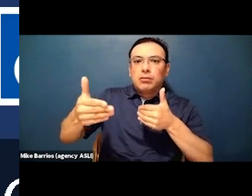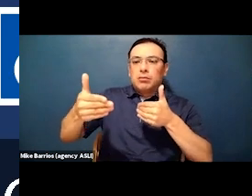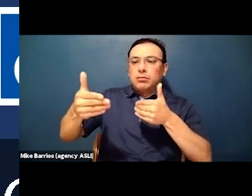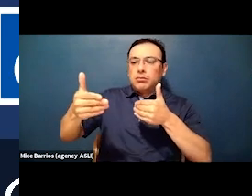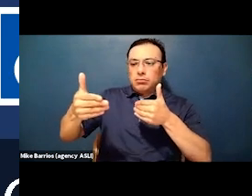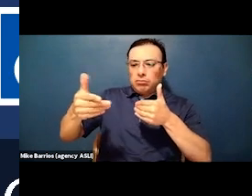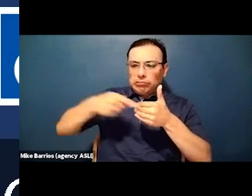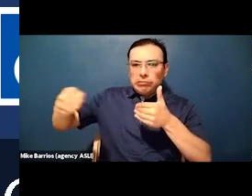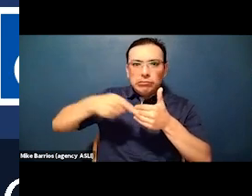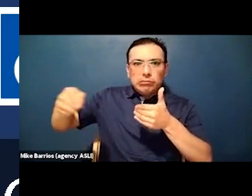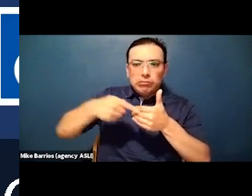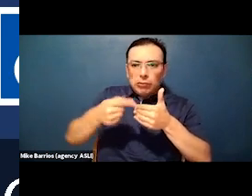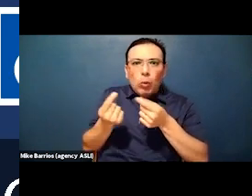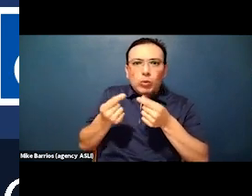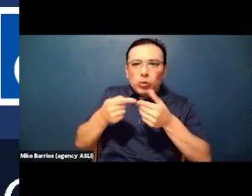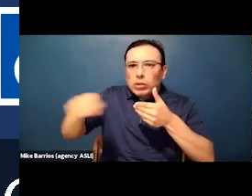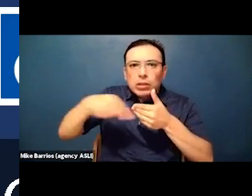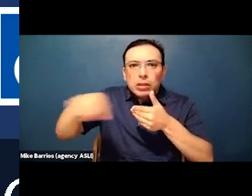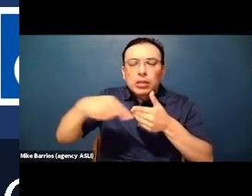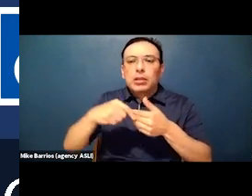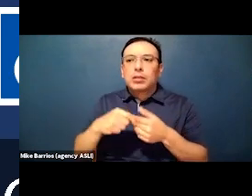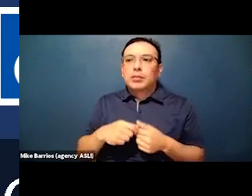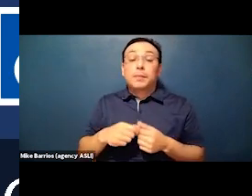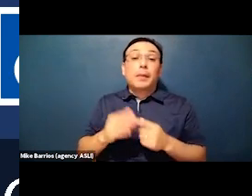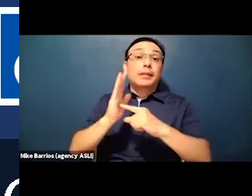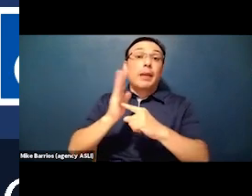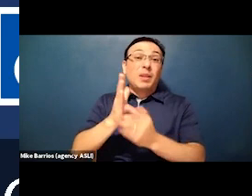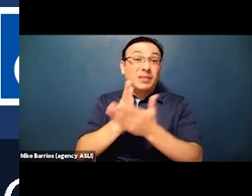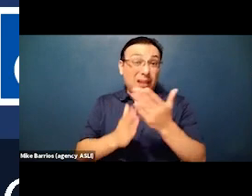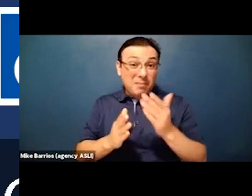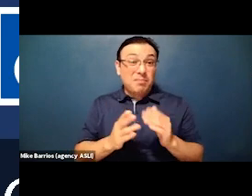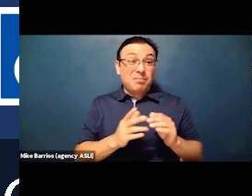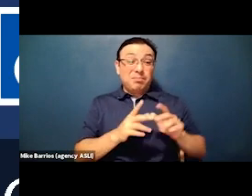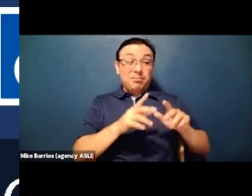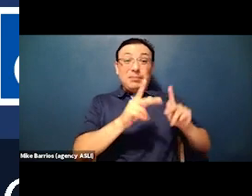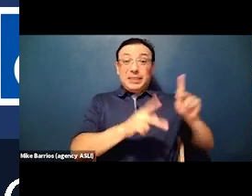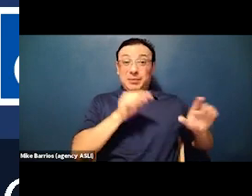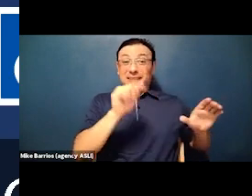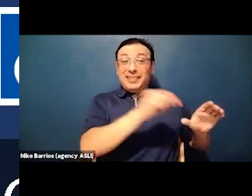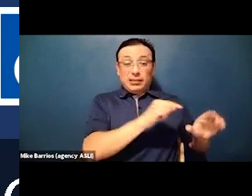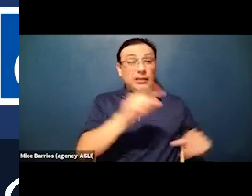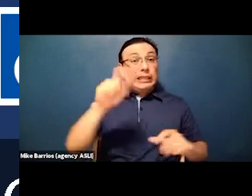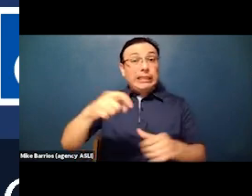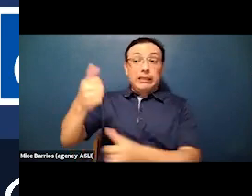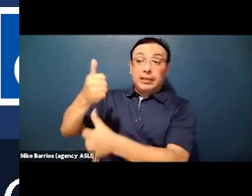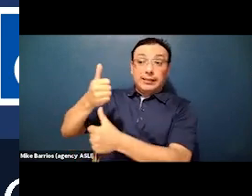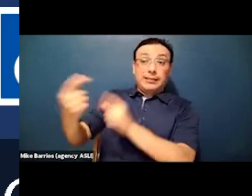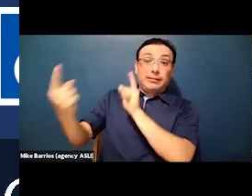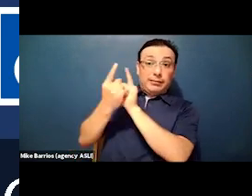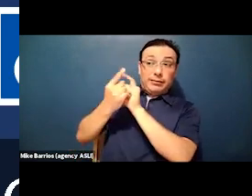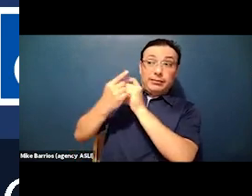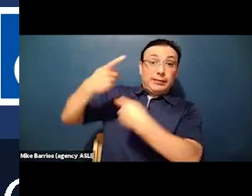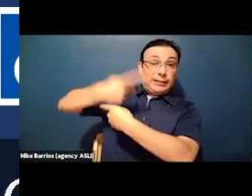As I know, some individuals rely on it 24 hours a day. And that presented a lot of challenges at the